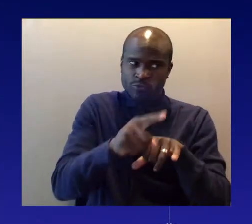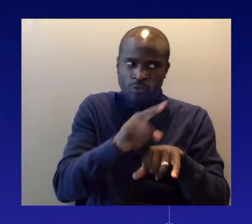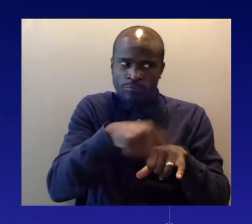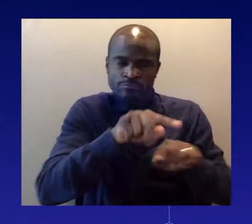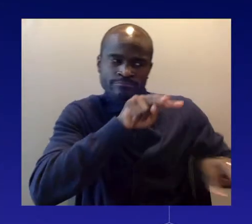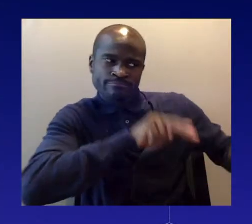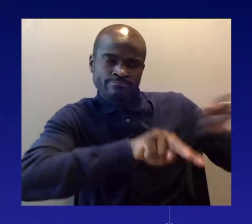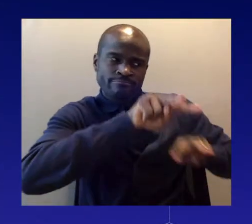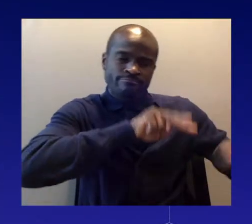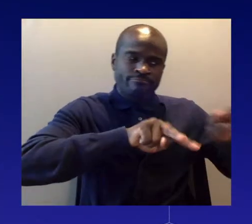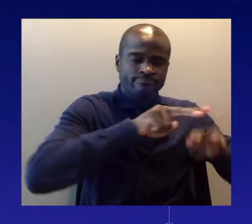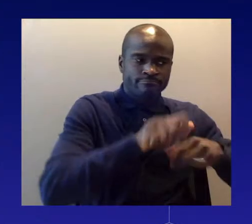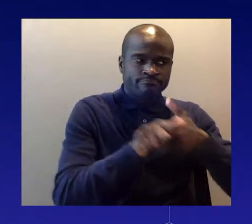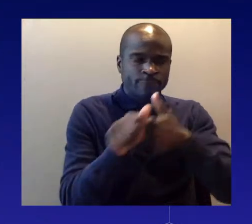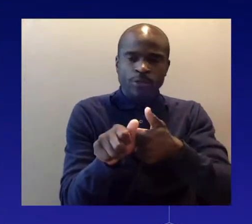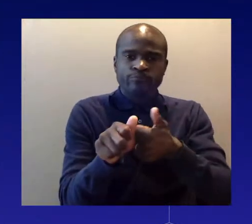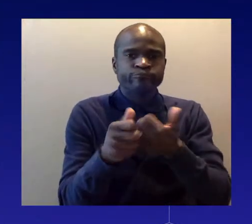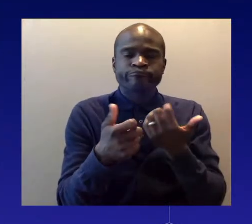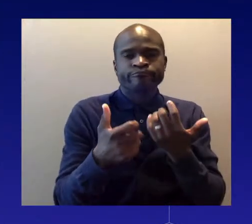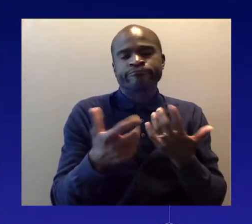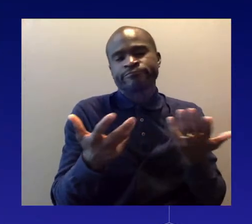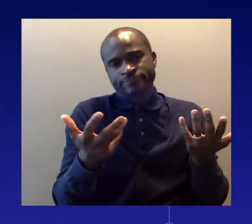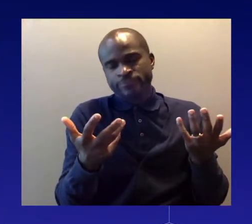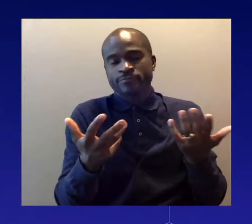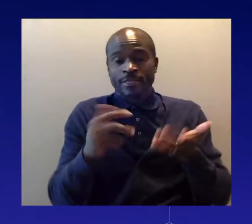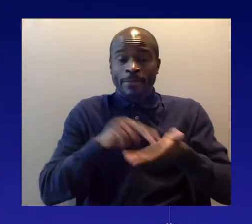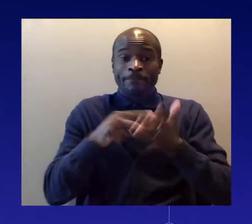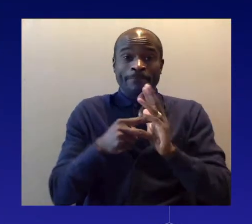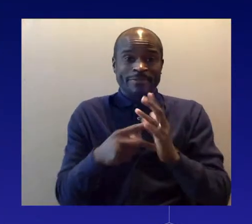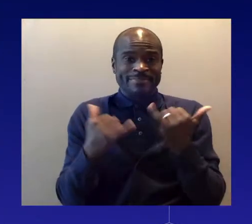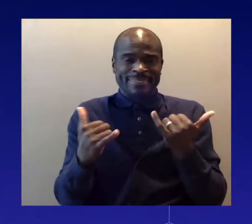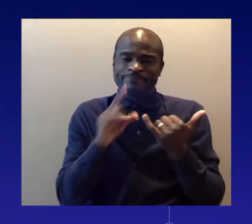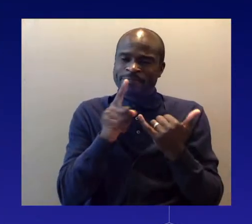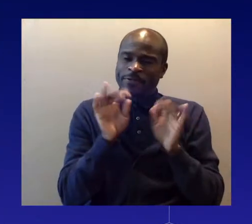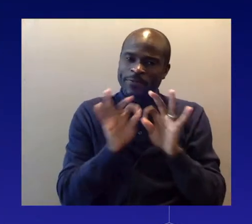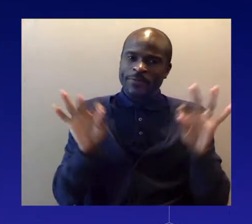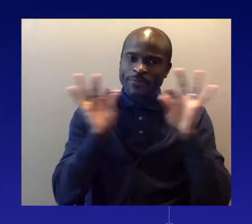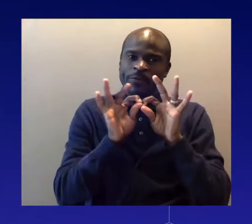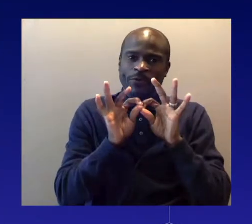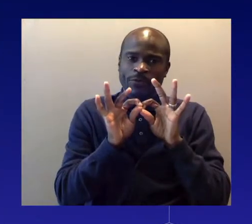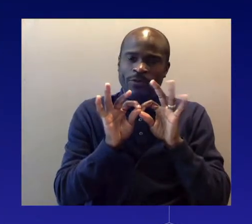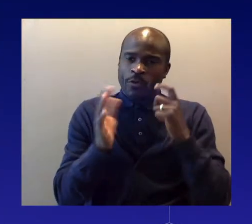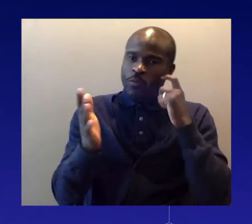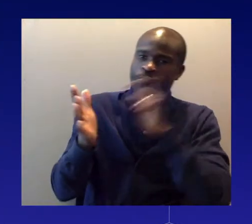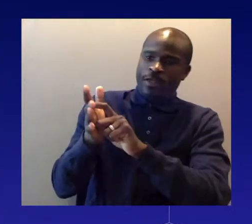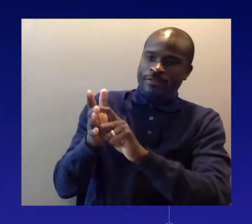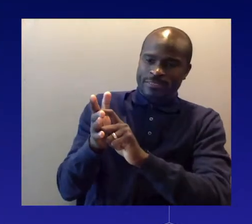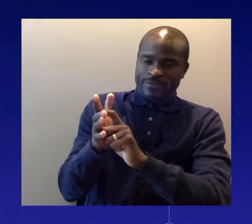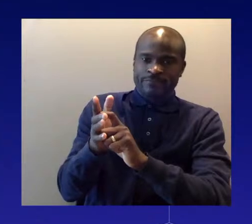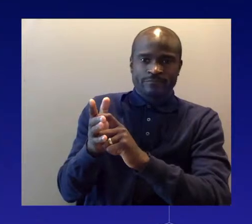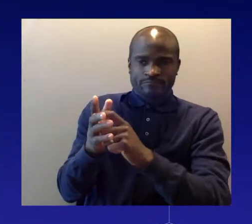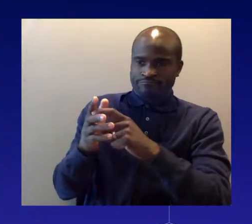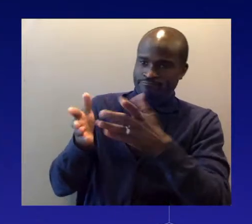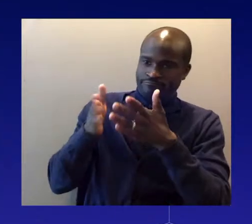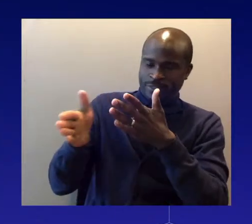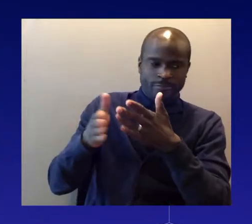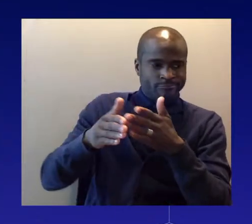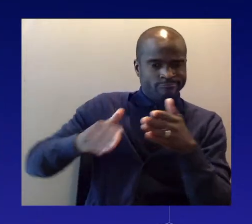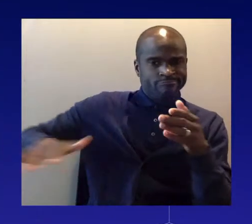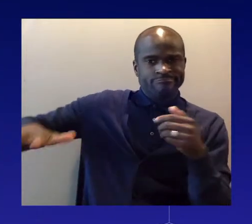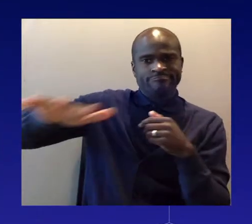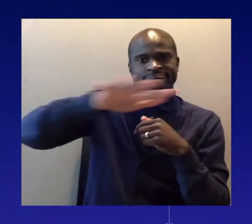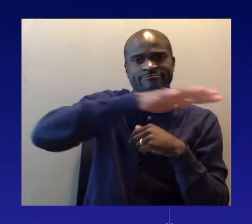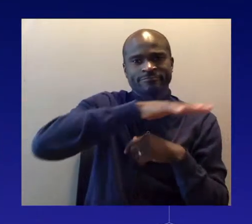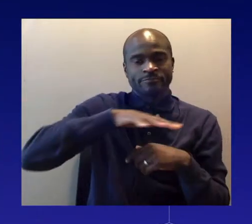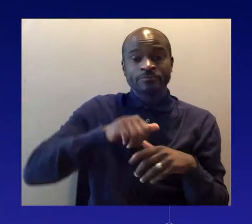of regulations are extremely important in recognizing at the fence line, especially as we heard in the opening,